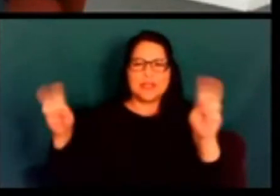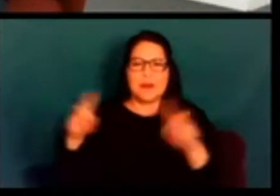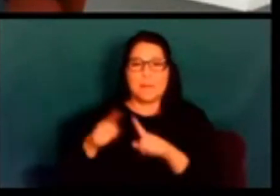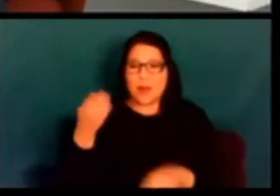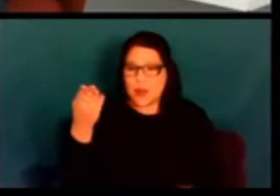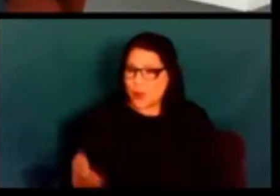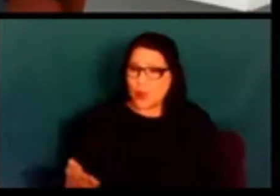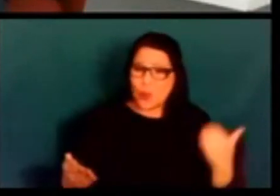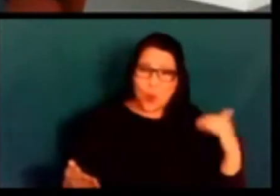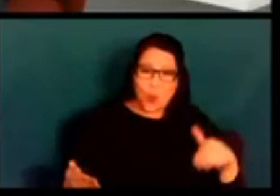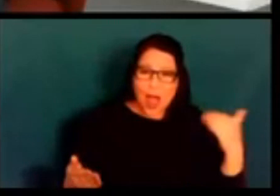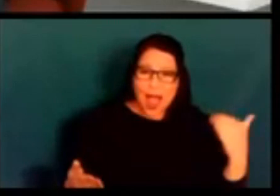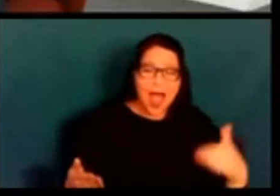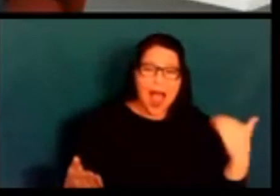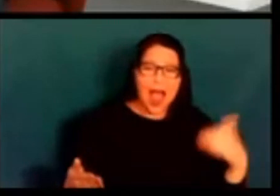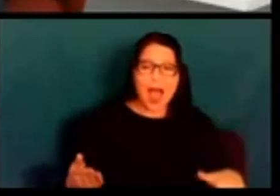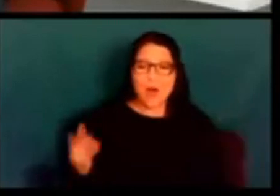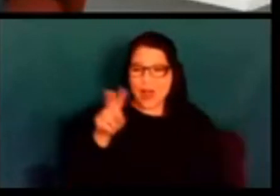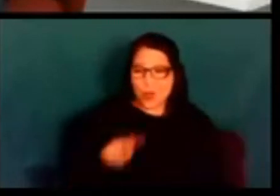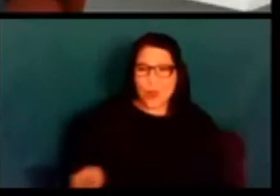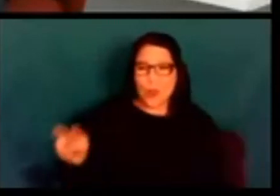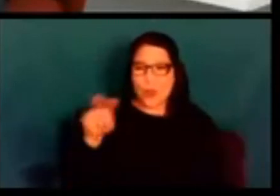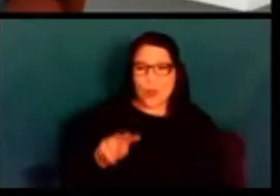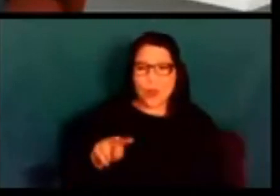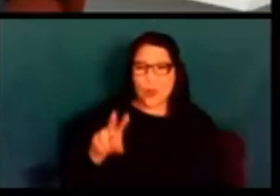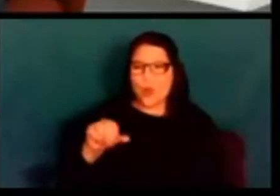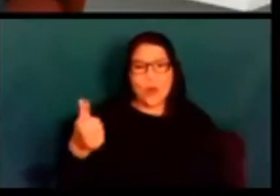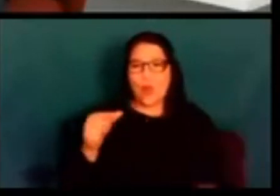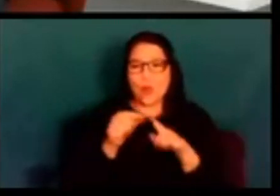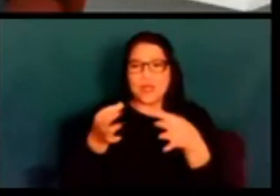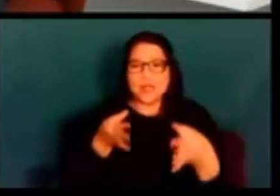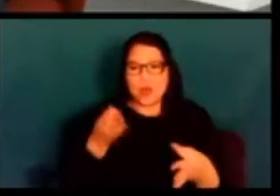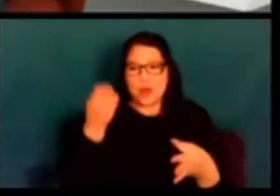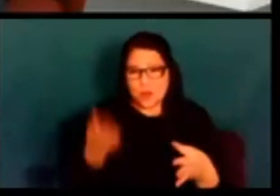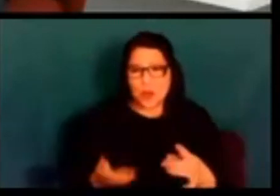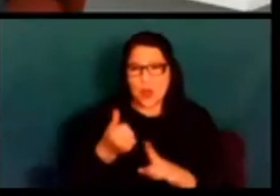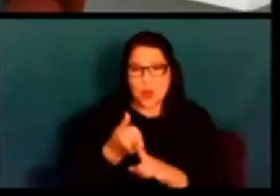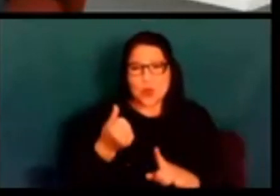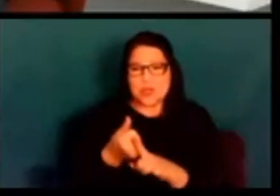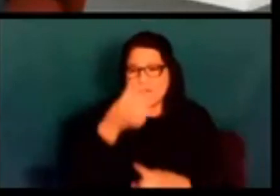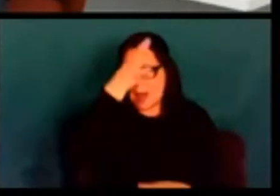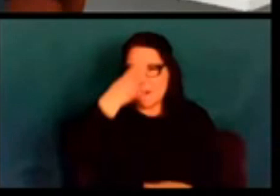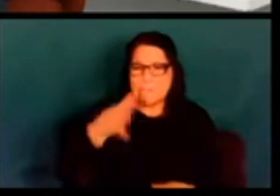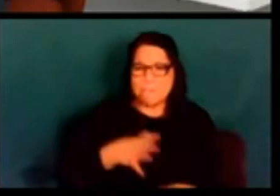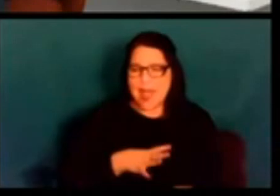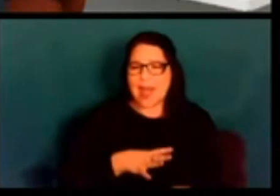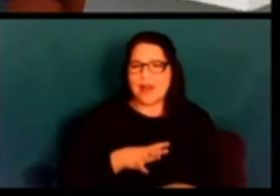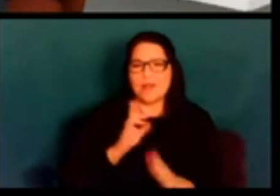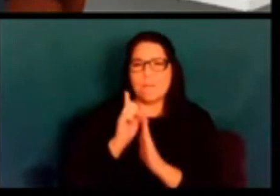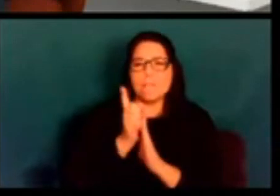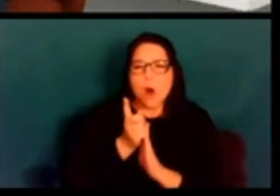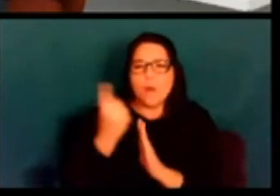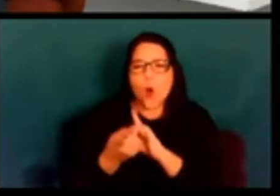you, I keep looking, and it's like there are no other words. You are truly a man of not only the moment,